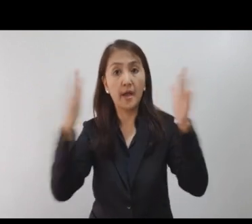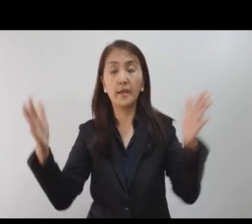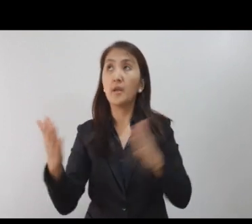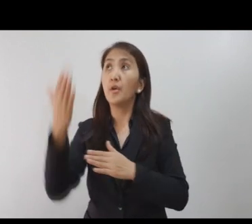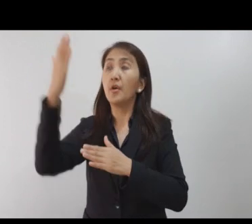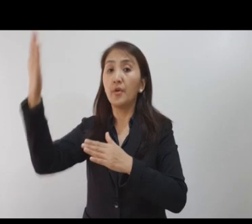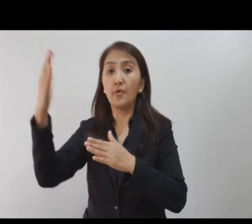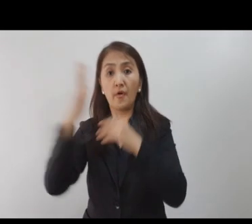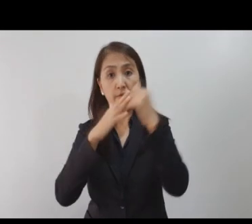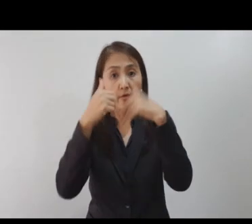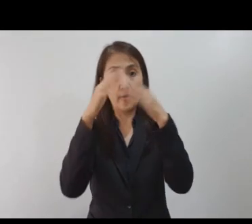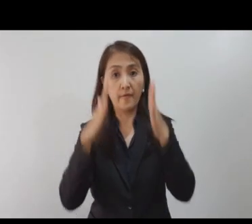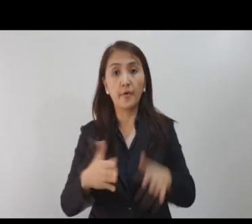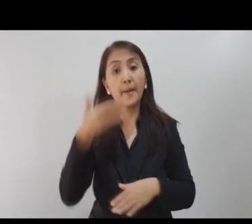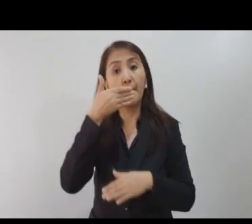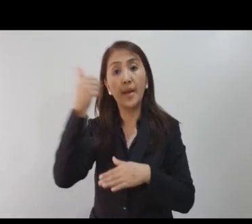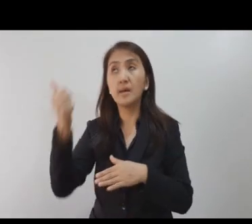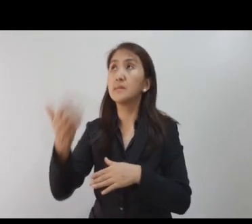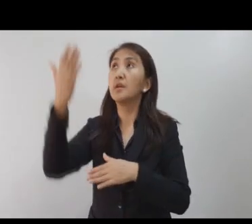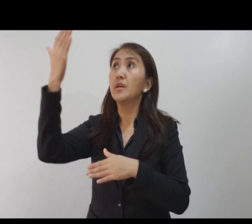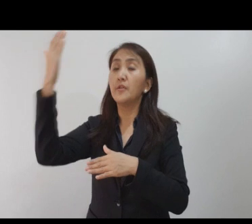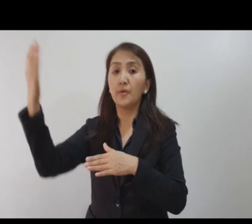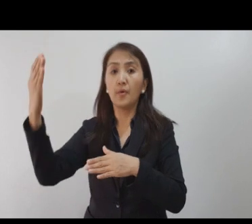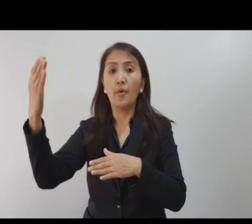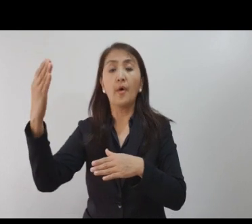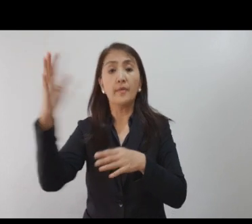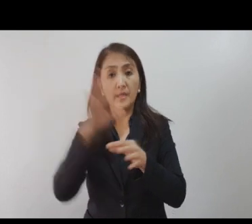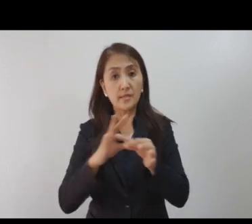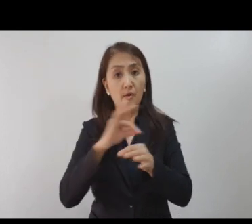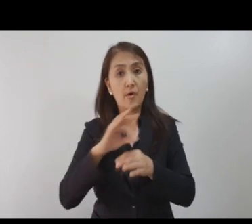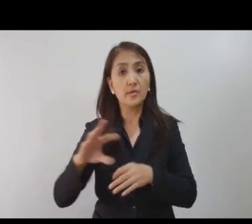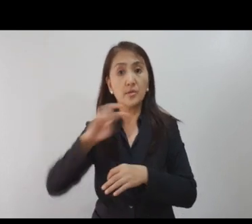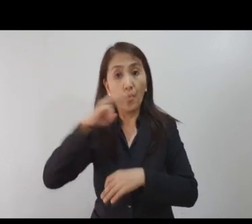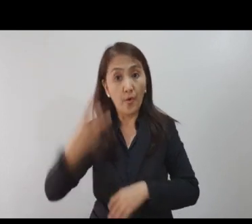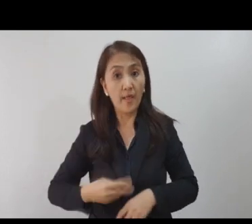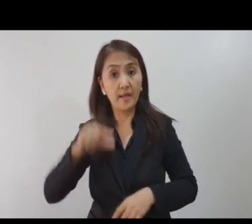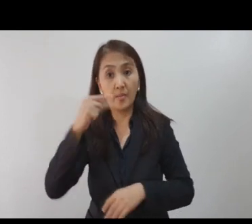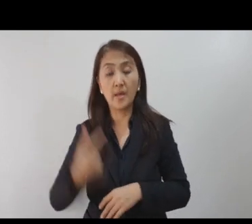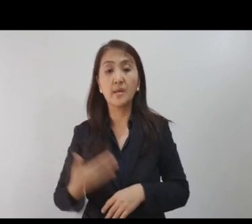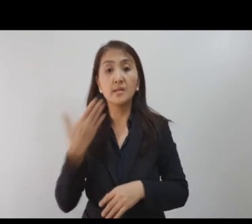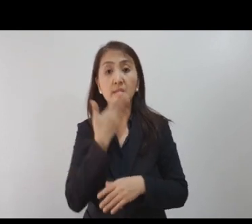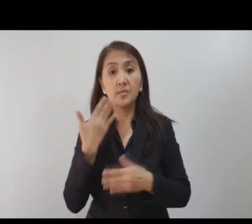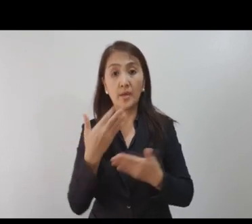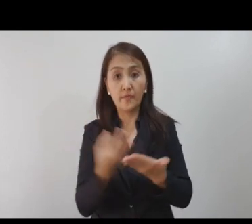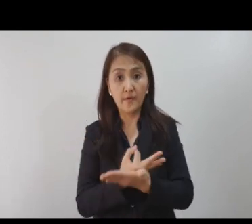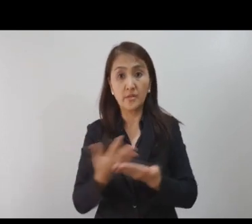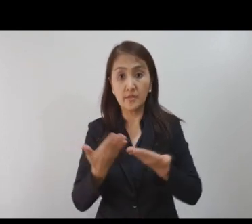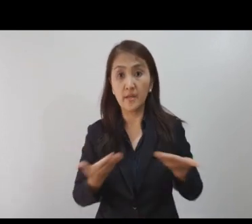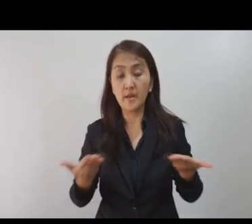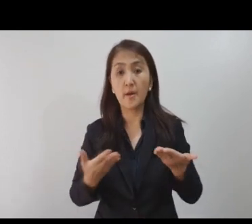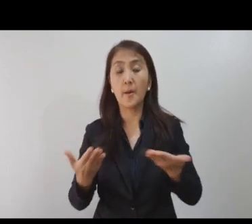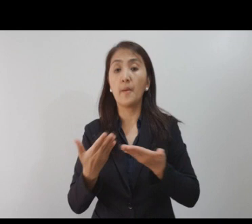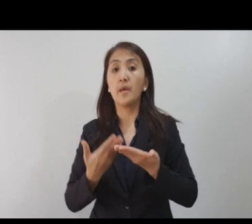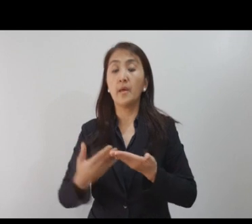shine. You, of comforters the best, you, the soul's most welcome guest, sweet